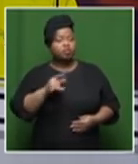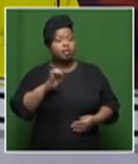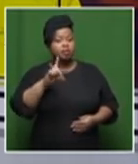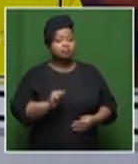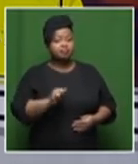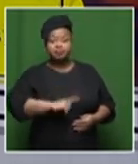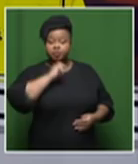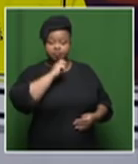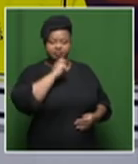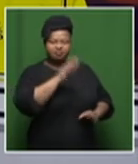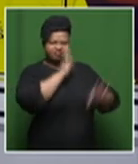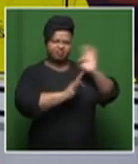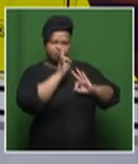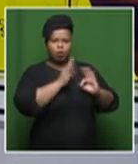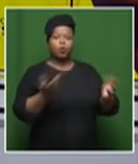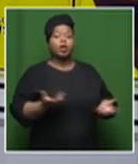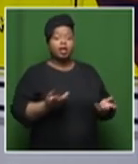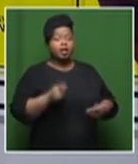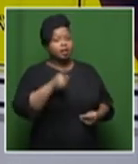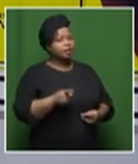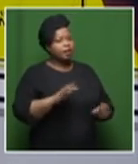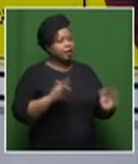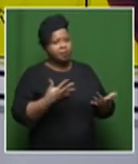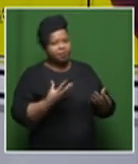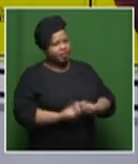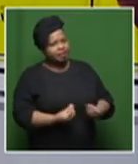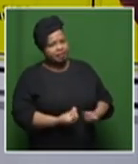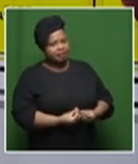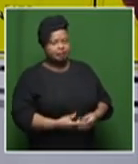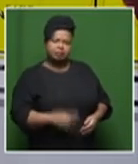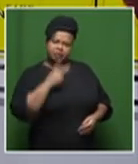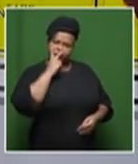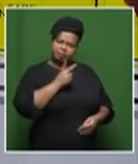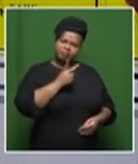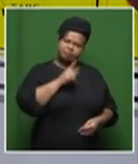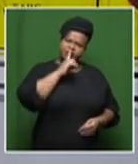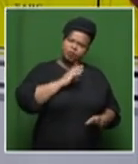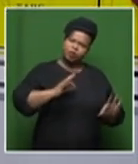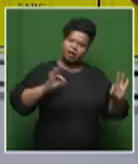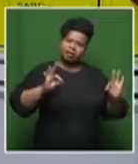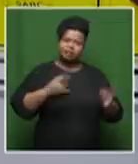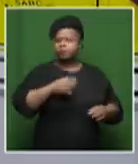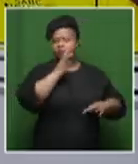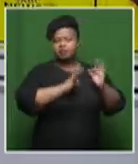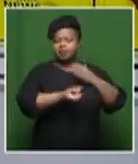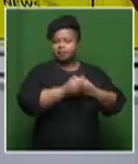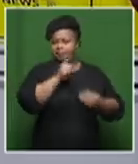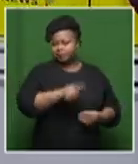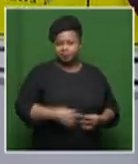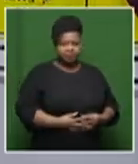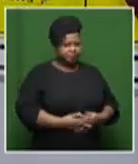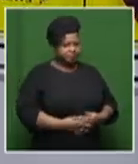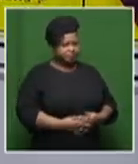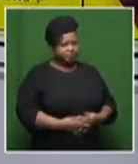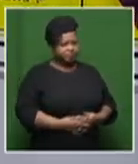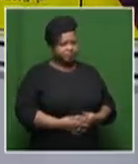morning to you. Firstly, tell us exactly where you are and how things are. I mean, looking quiet from what we're seeing, but you tell us what is the situation right